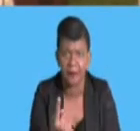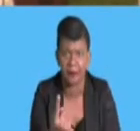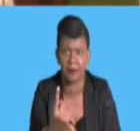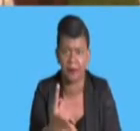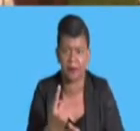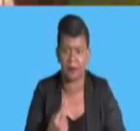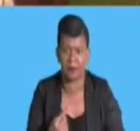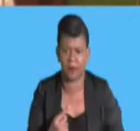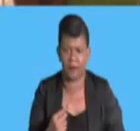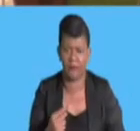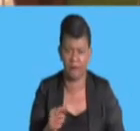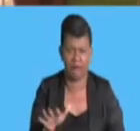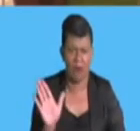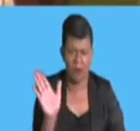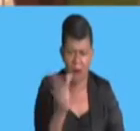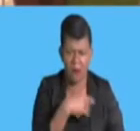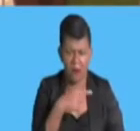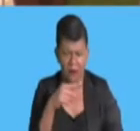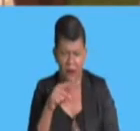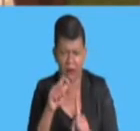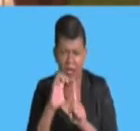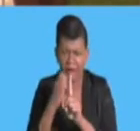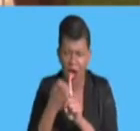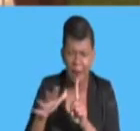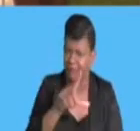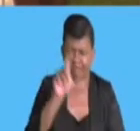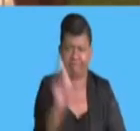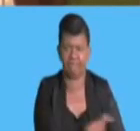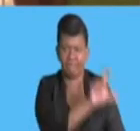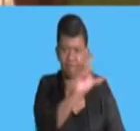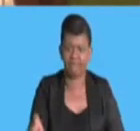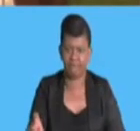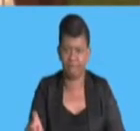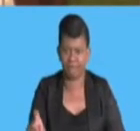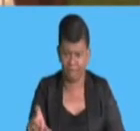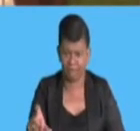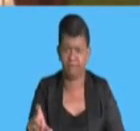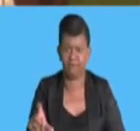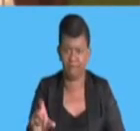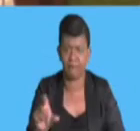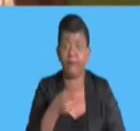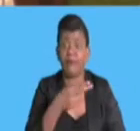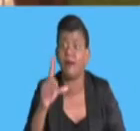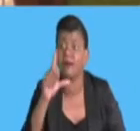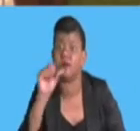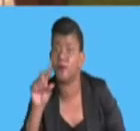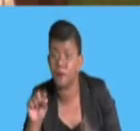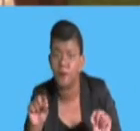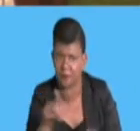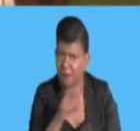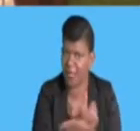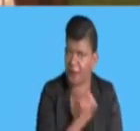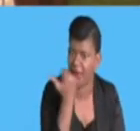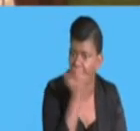budget. How can we trust a government that says one thing and does another? The Malolo fiasco will